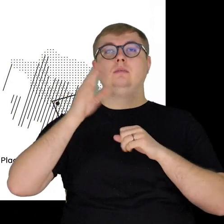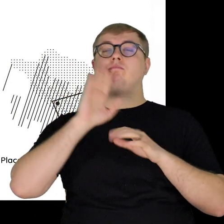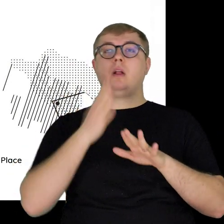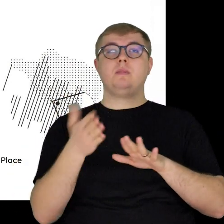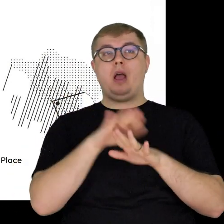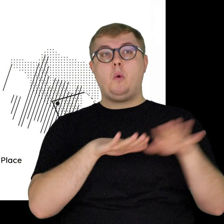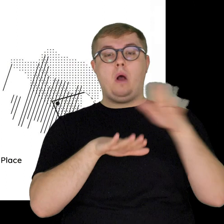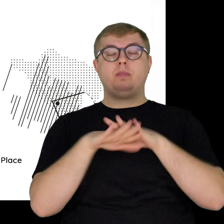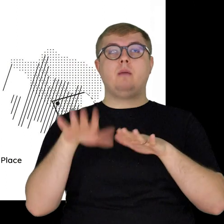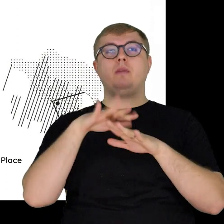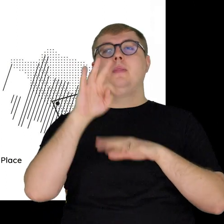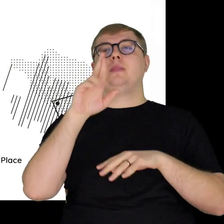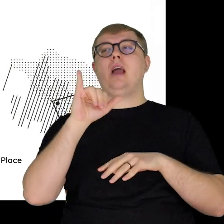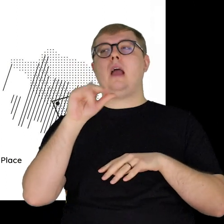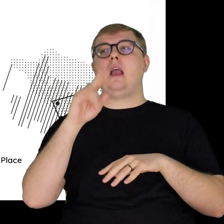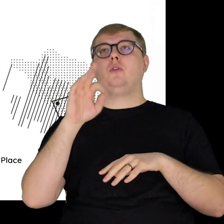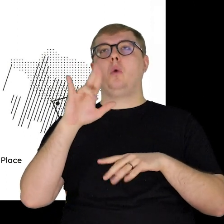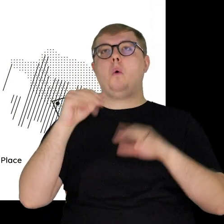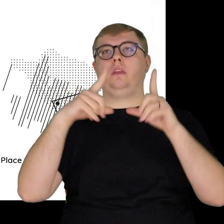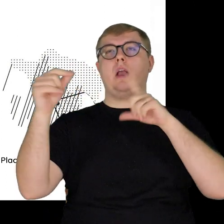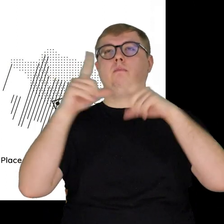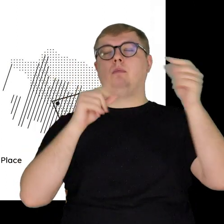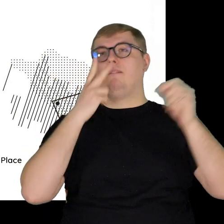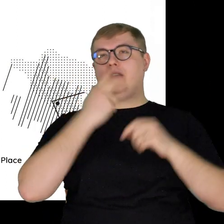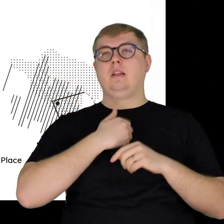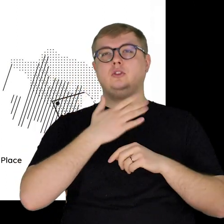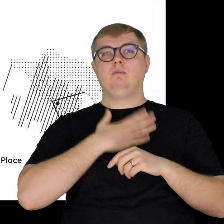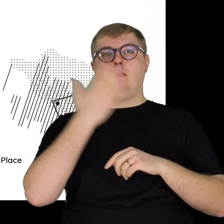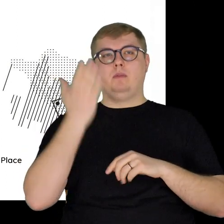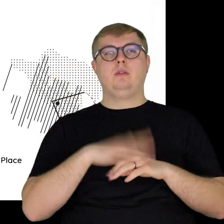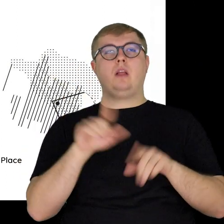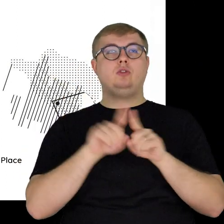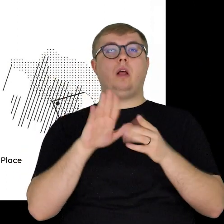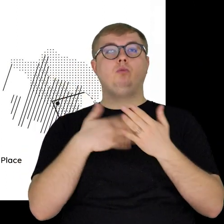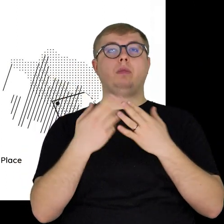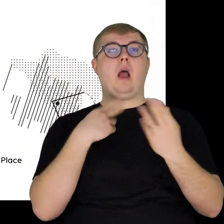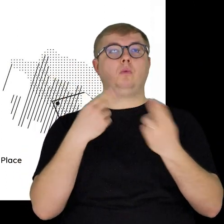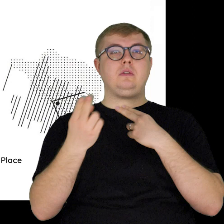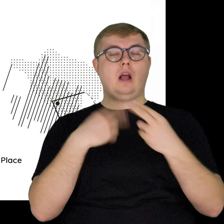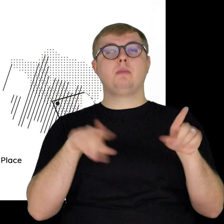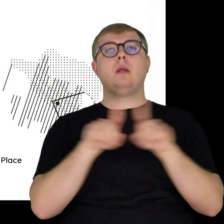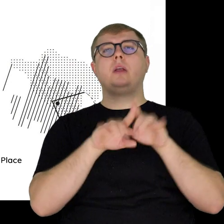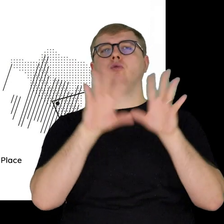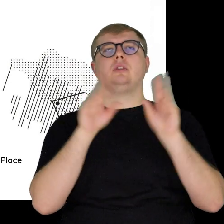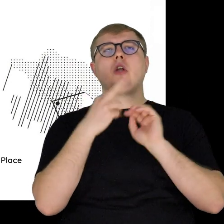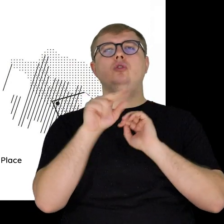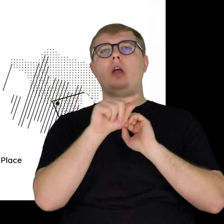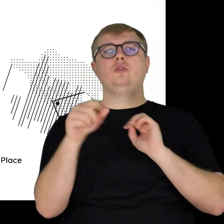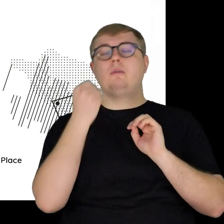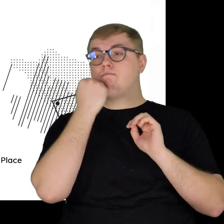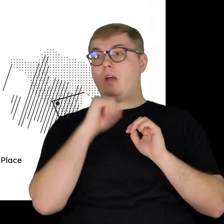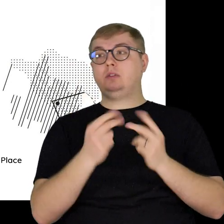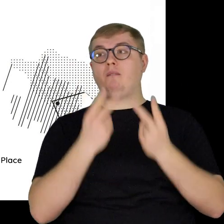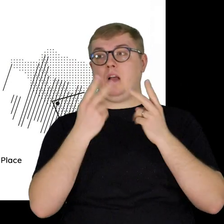trajectory, for example, like a highway, or like, you know, that, and all these are very different. It's for us as a help in order to